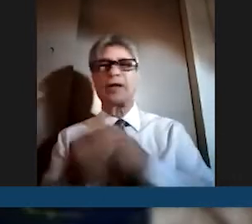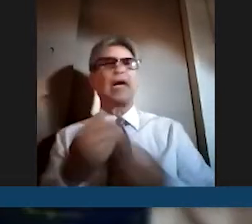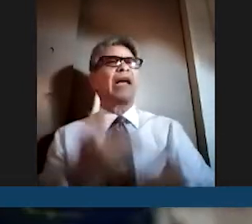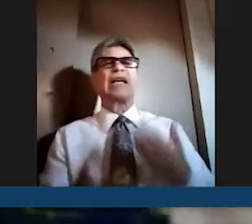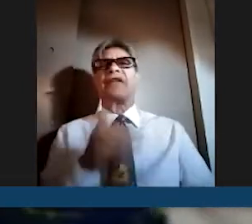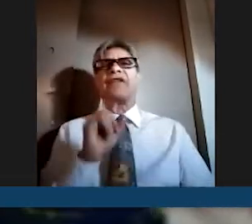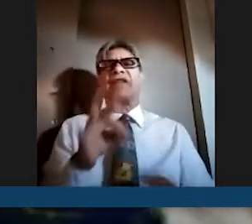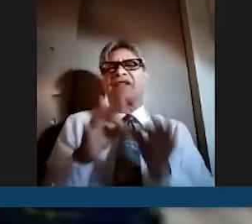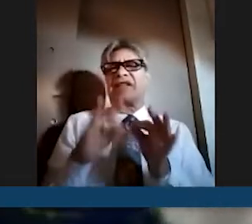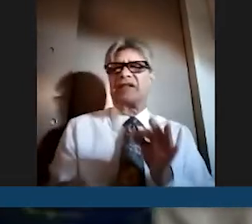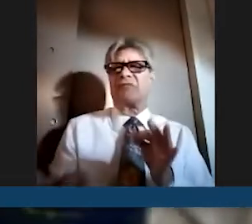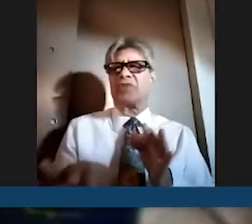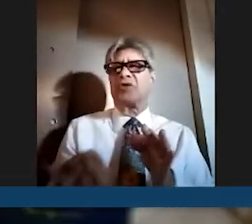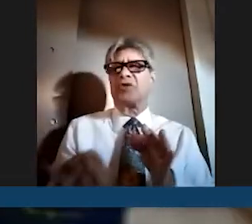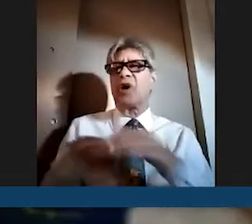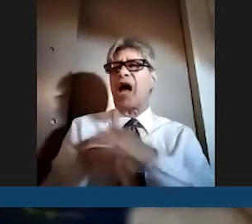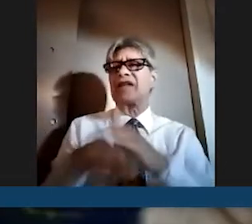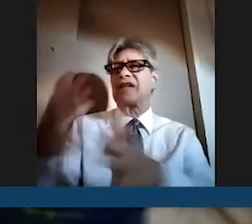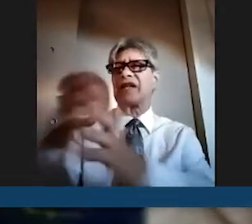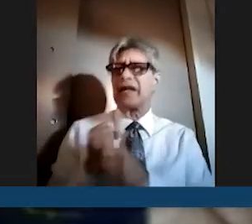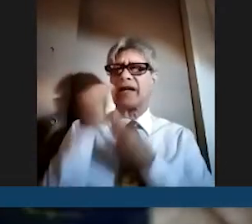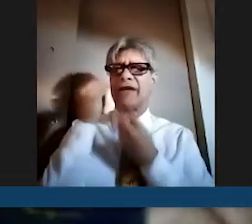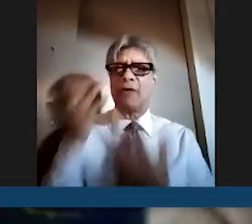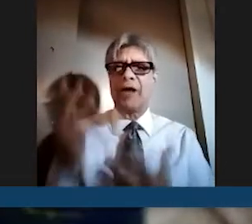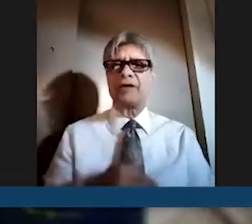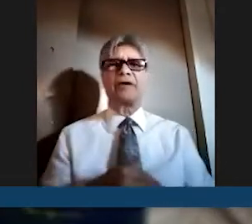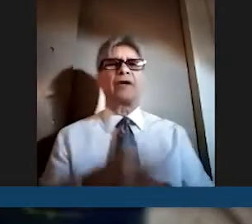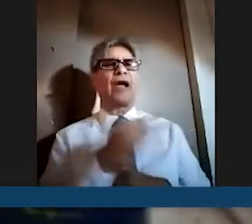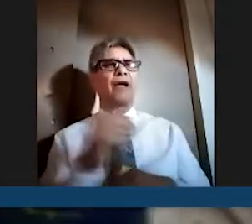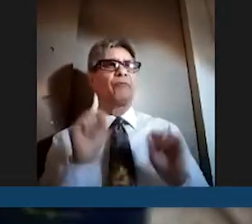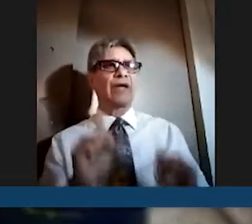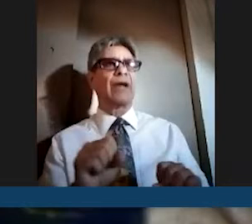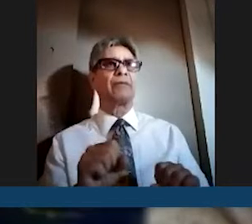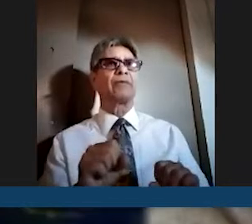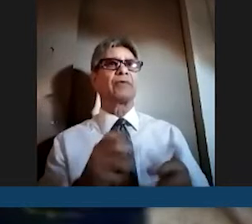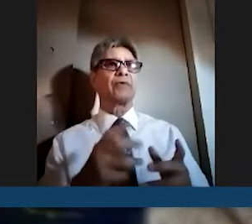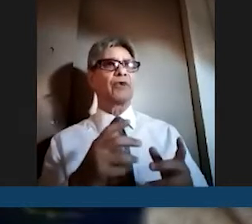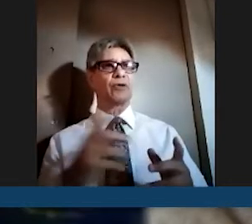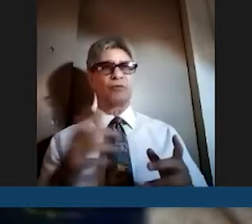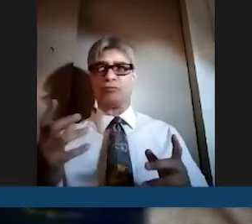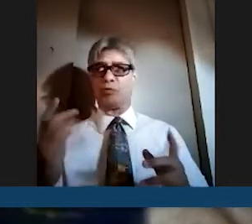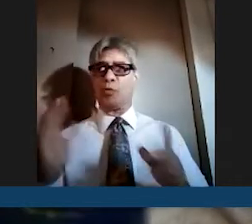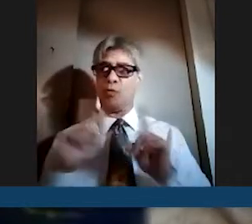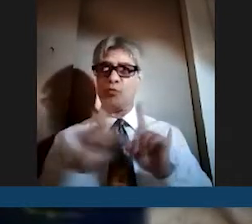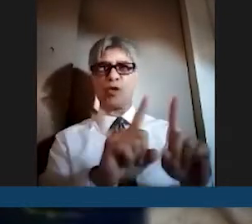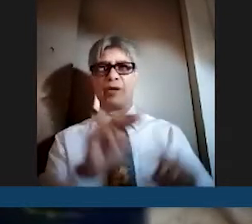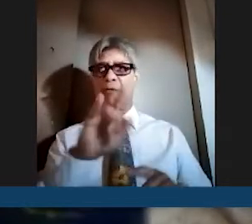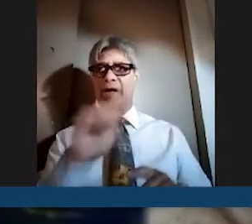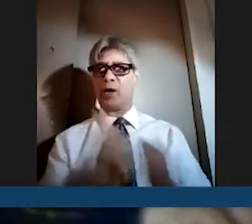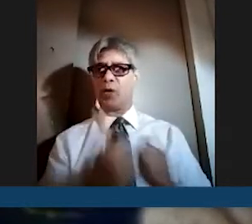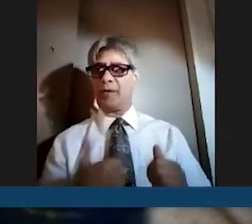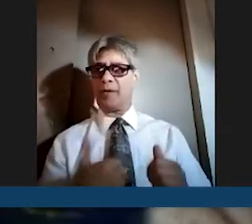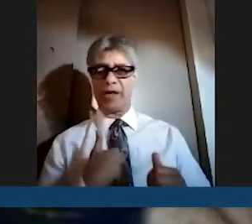simple as access to information, really being able to bring the community along with me, and then also being able to take